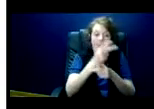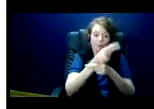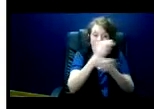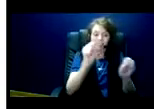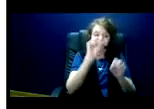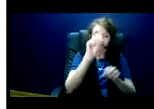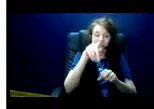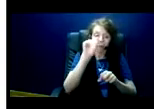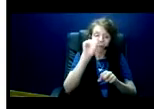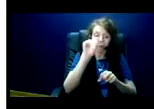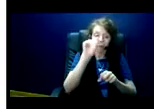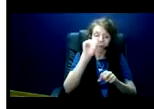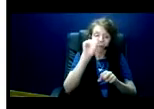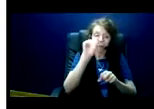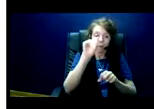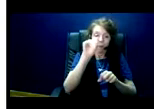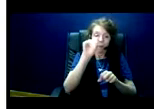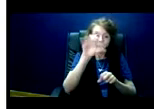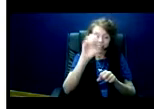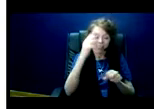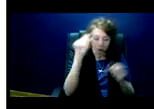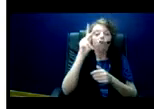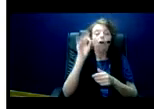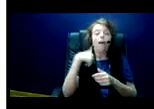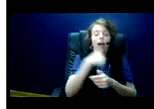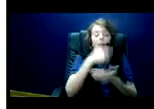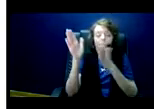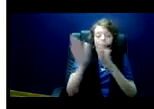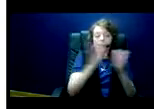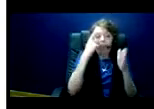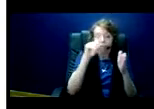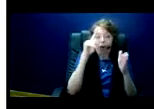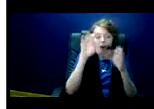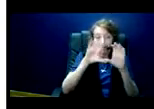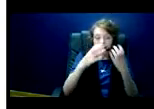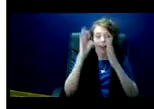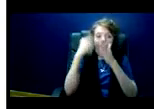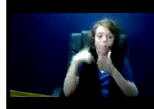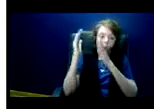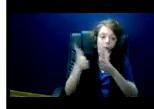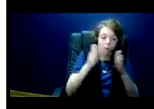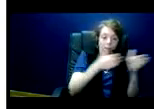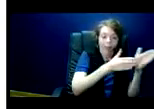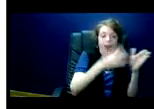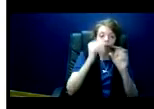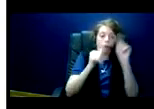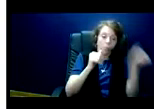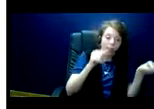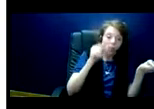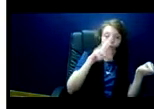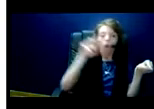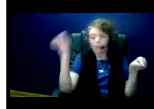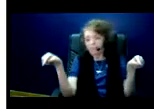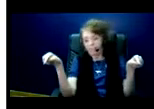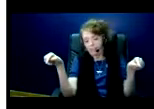belong. So for a class, I might prepare, you can do this or you can do this, and offer that